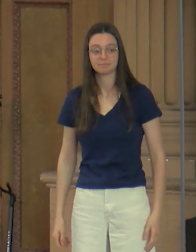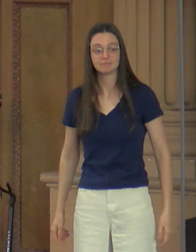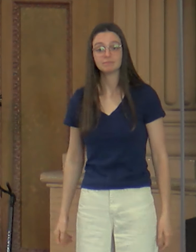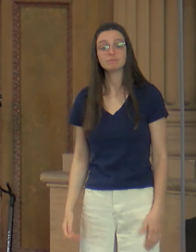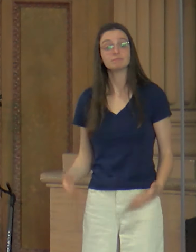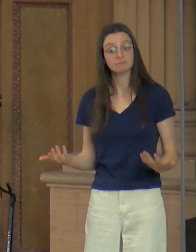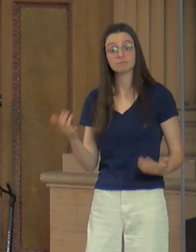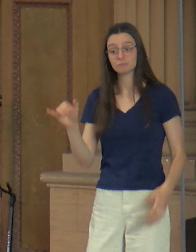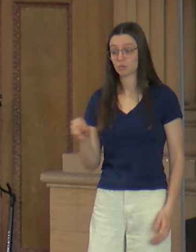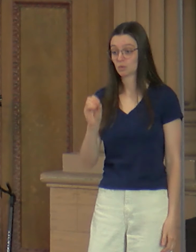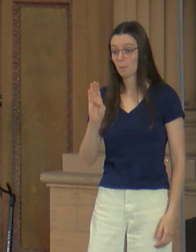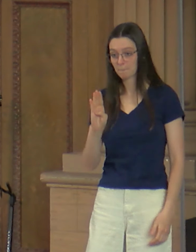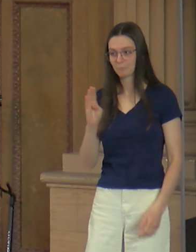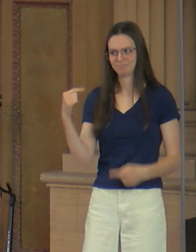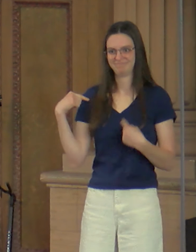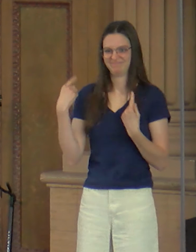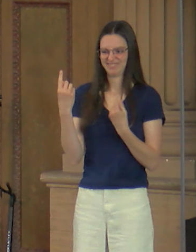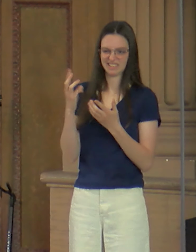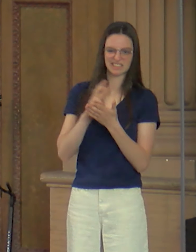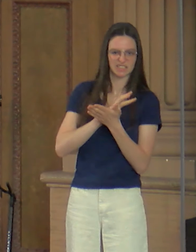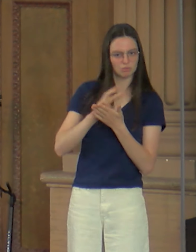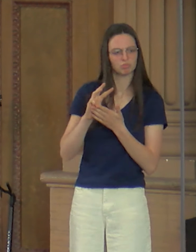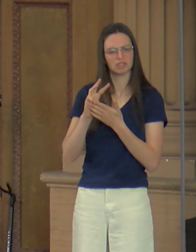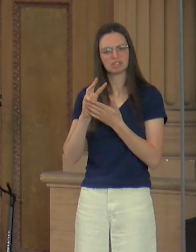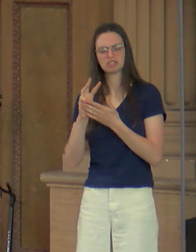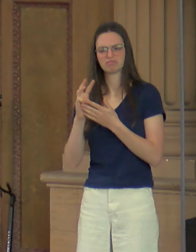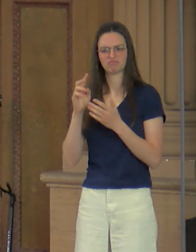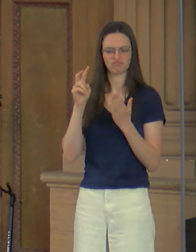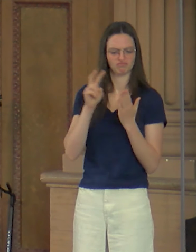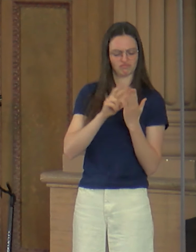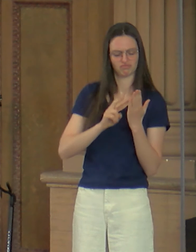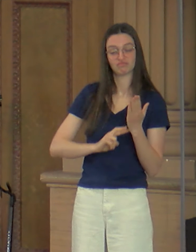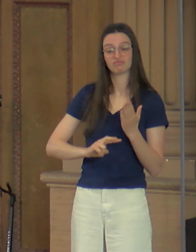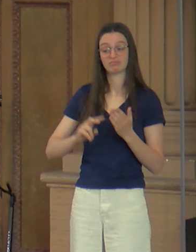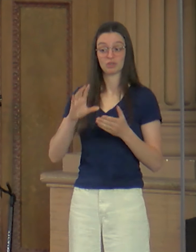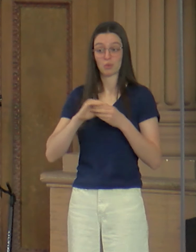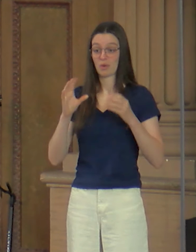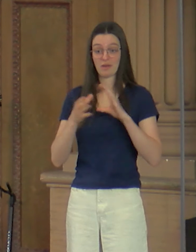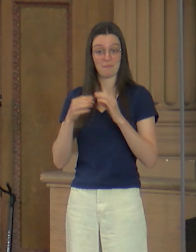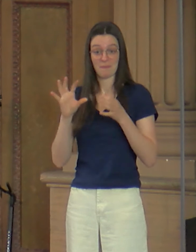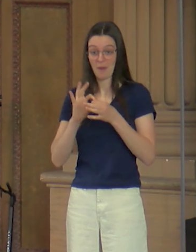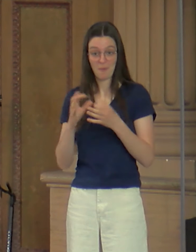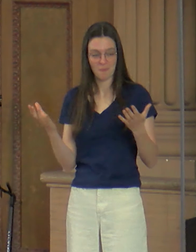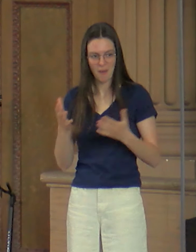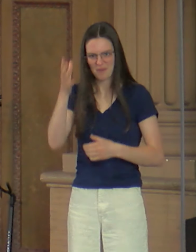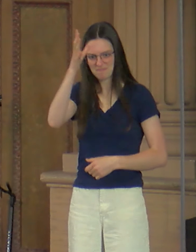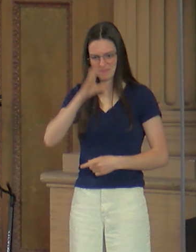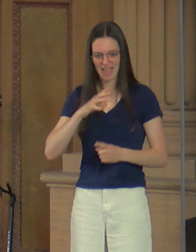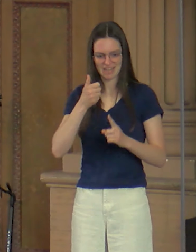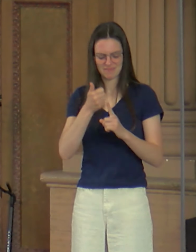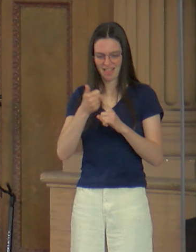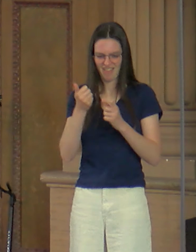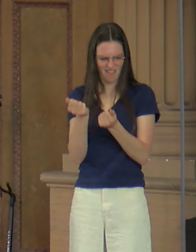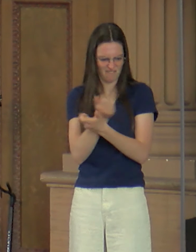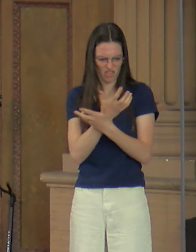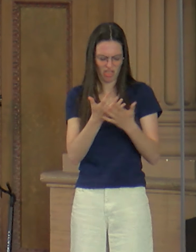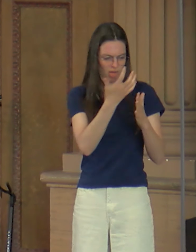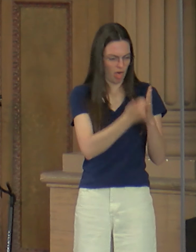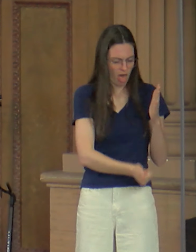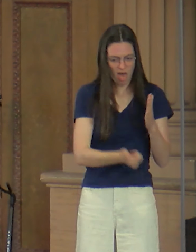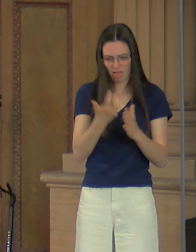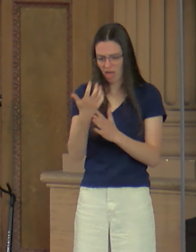Well, the story of Job that we've been going through for the last 6 weeks or so is the story of a man who lost it all in an instant. He lost his children, he lost his fortune,